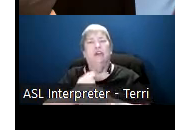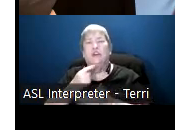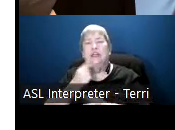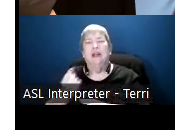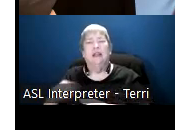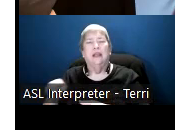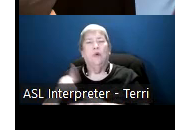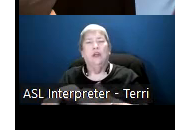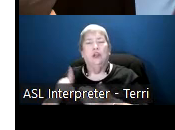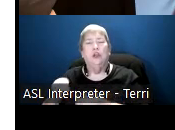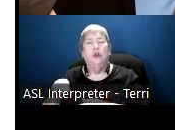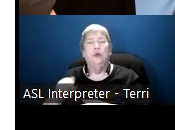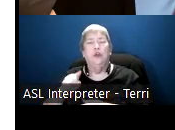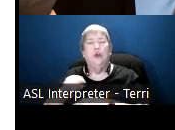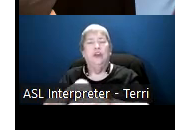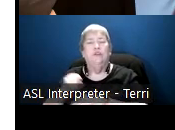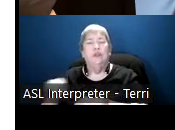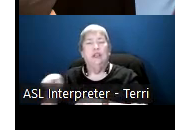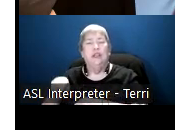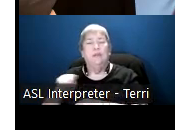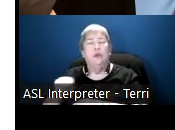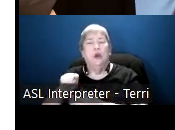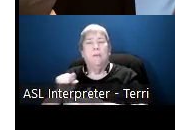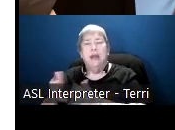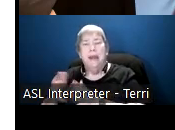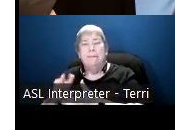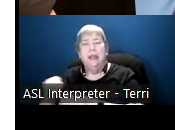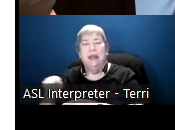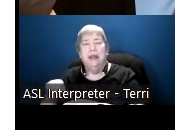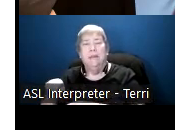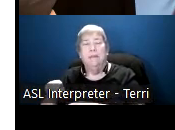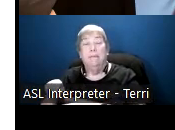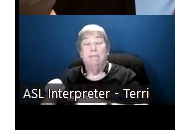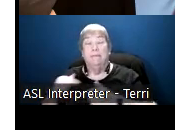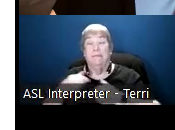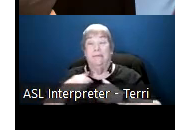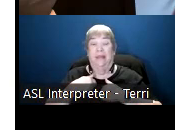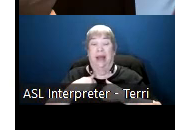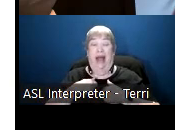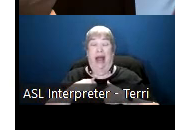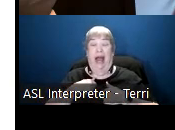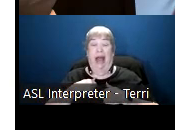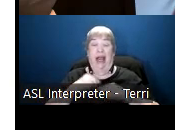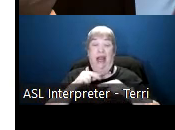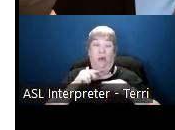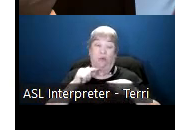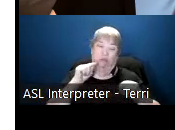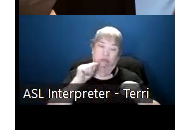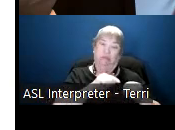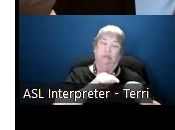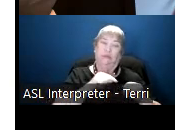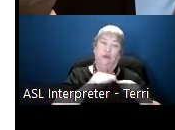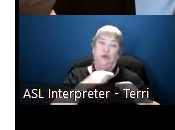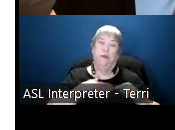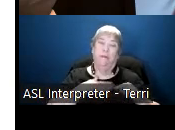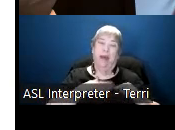the situation. And I was able to go back to my ethical work over and over and over again